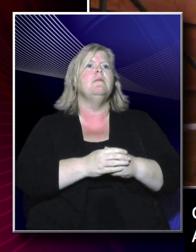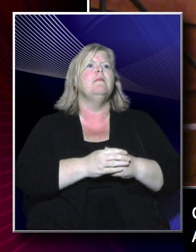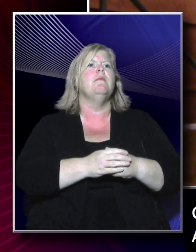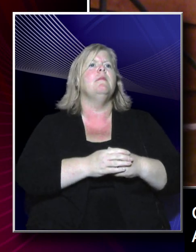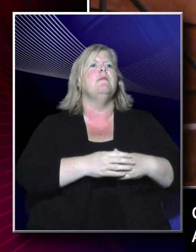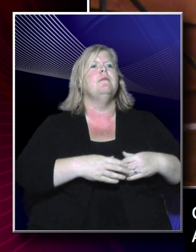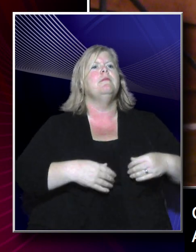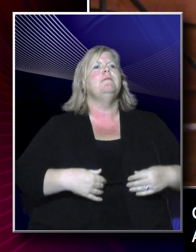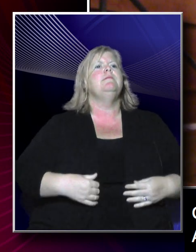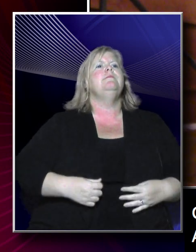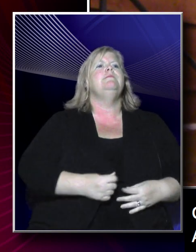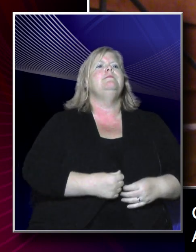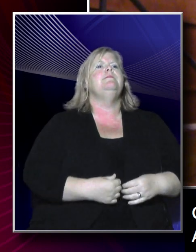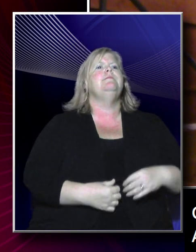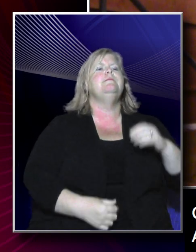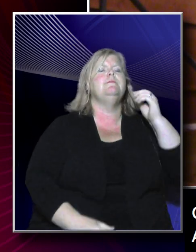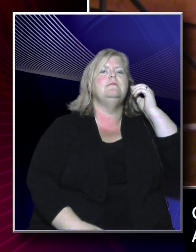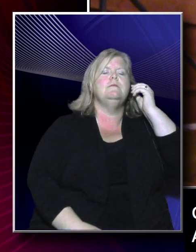Excuse me one moment.